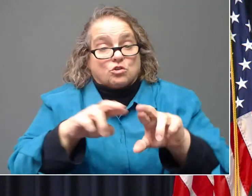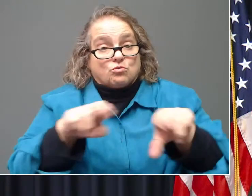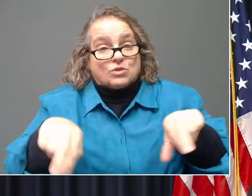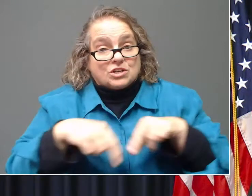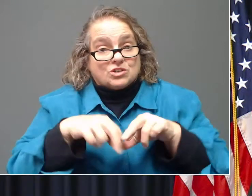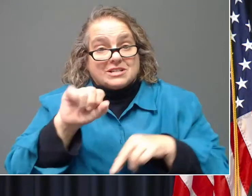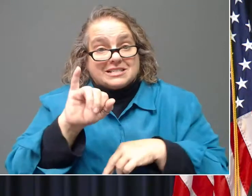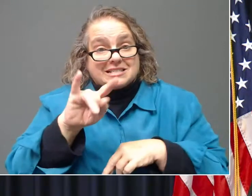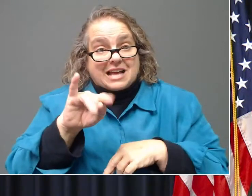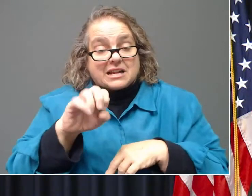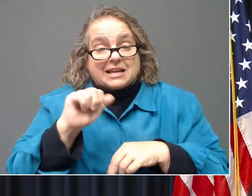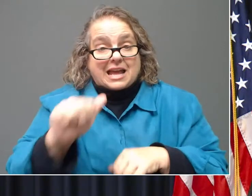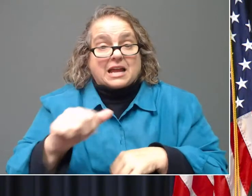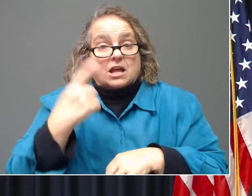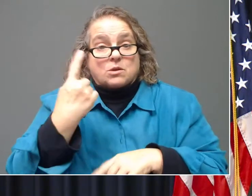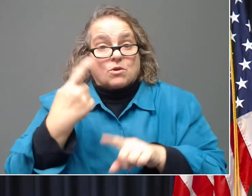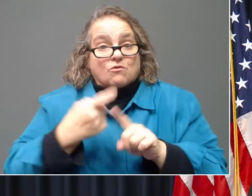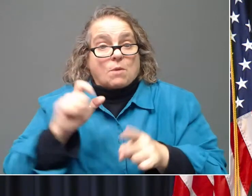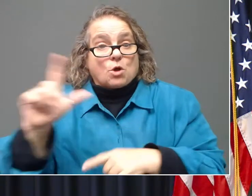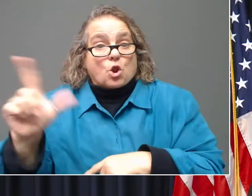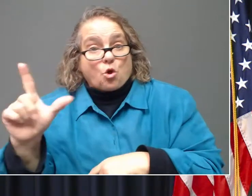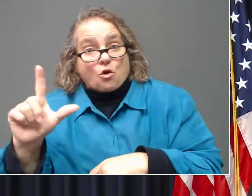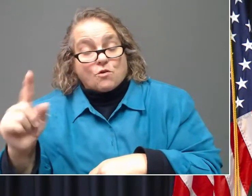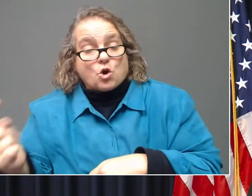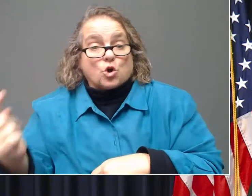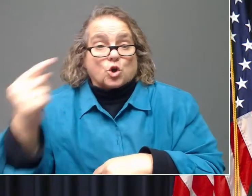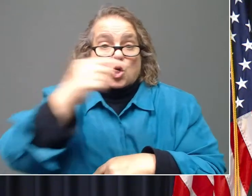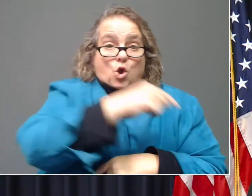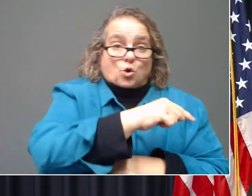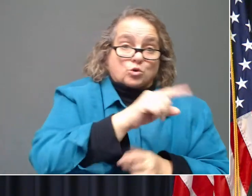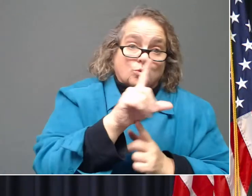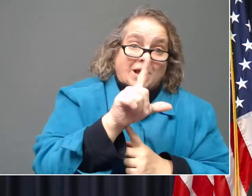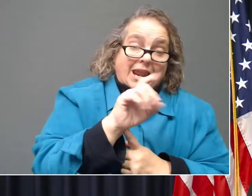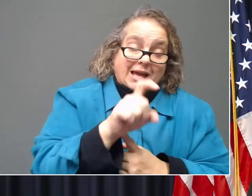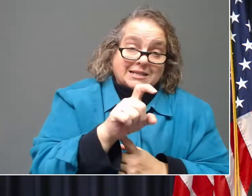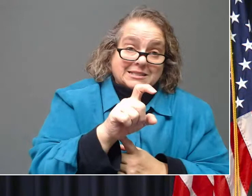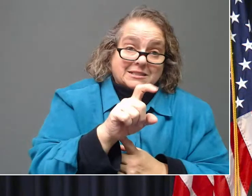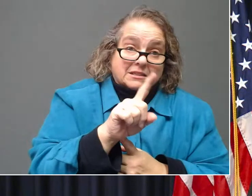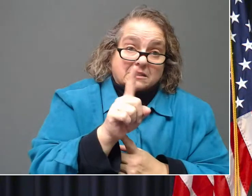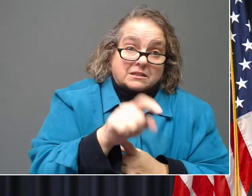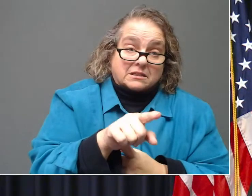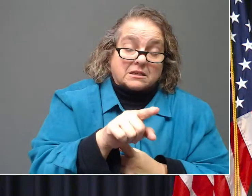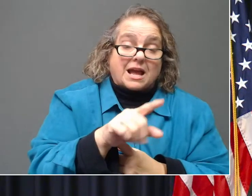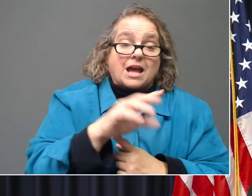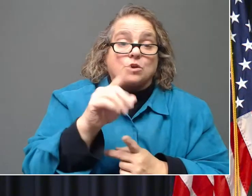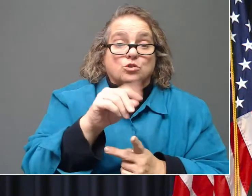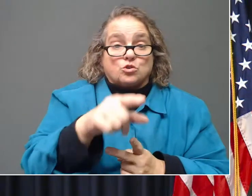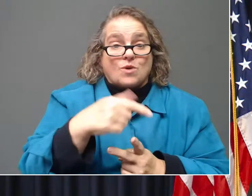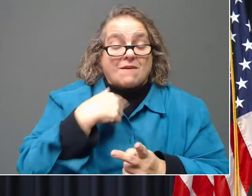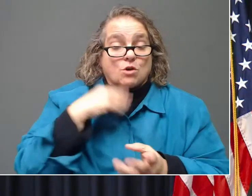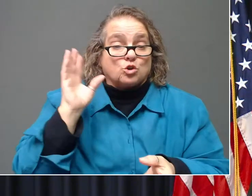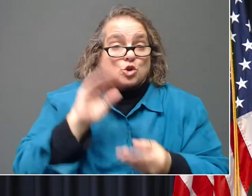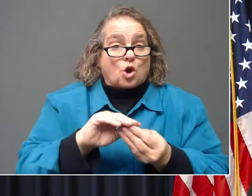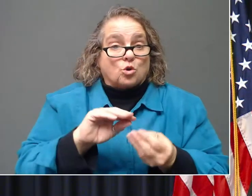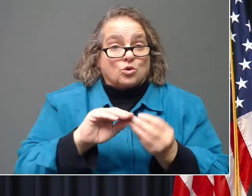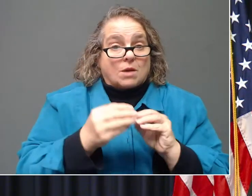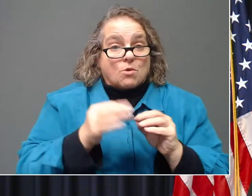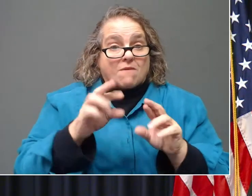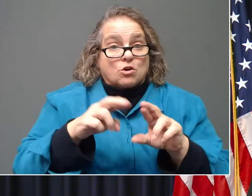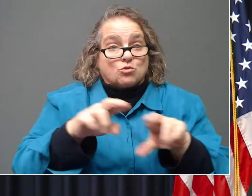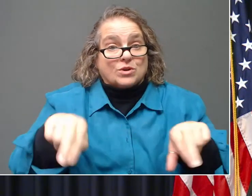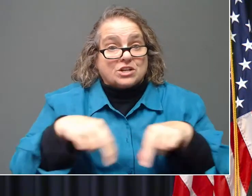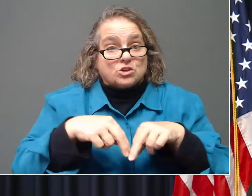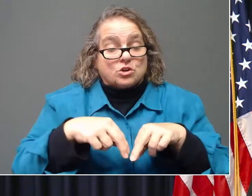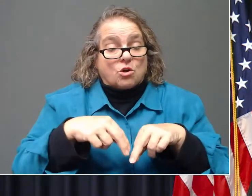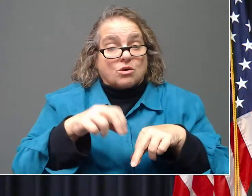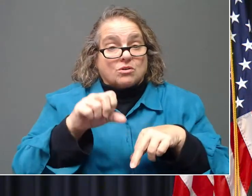from Louisville get their vaccine in Lexington? And then also, do you have a total amount of regional vaccination sites?